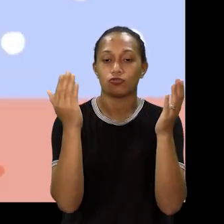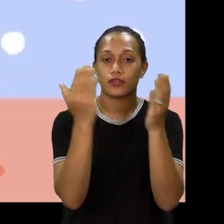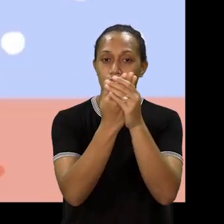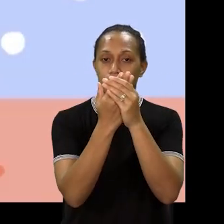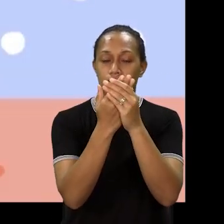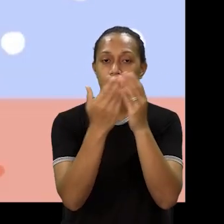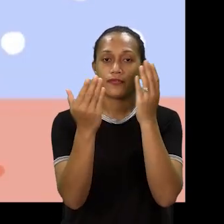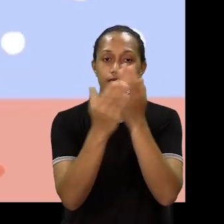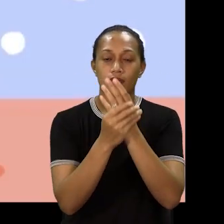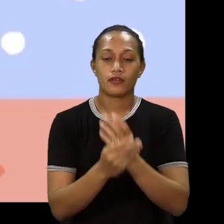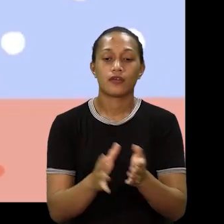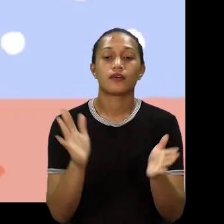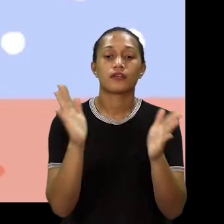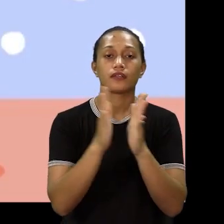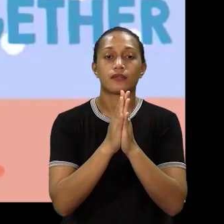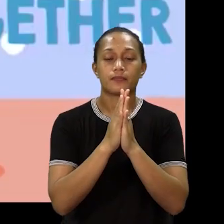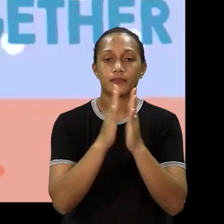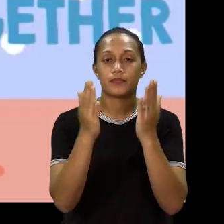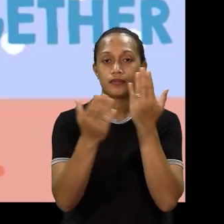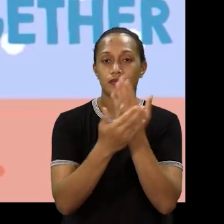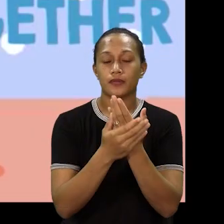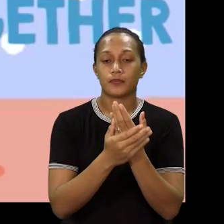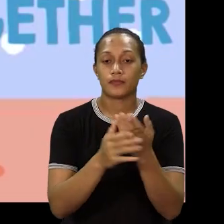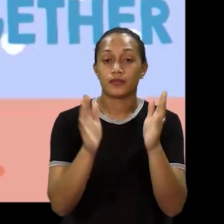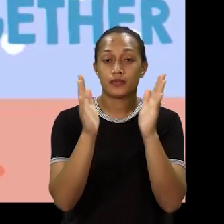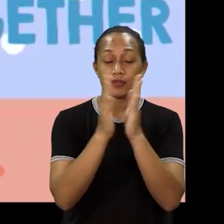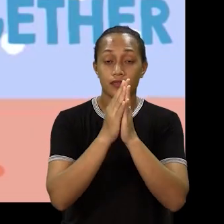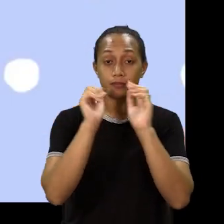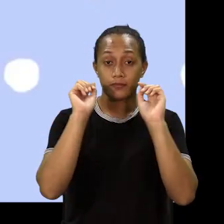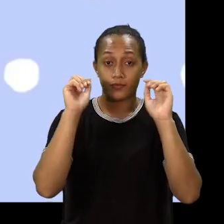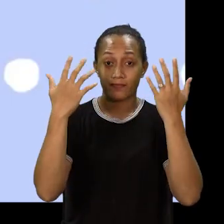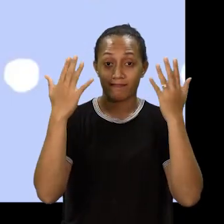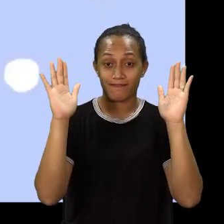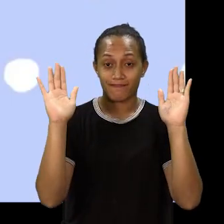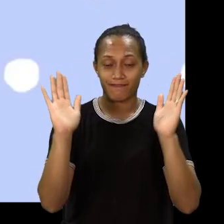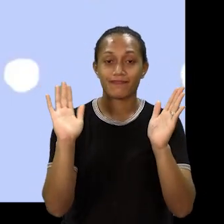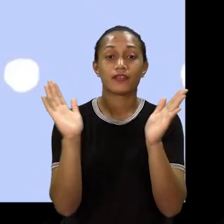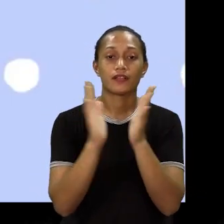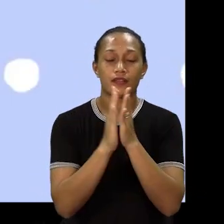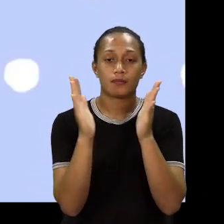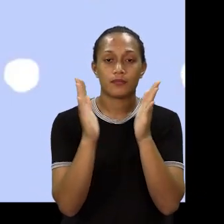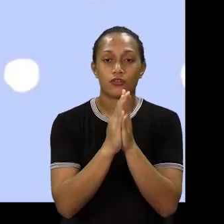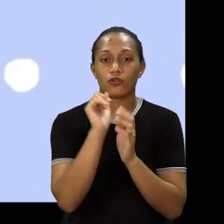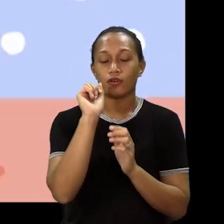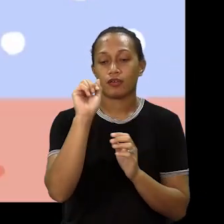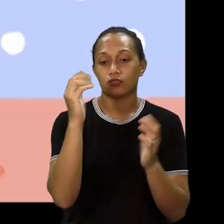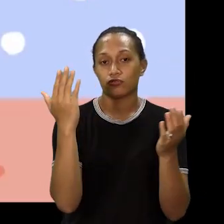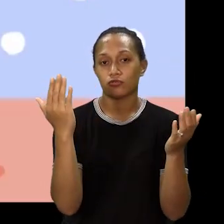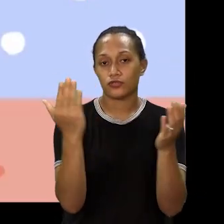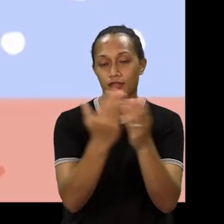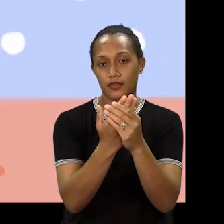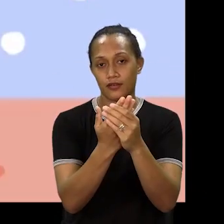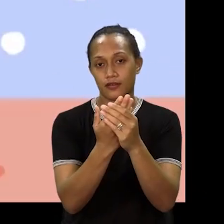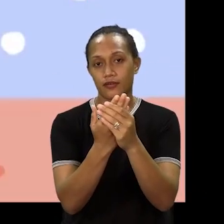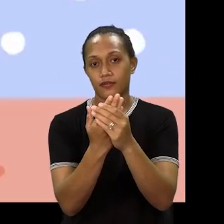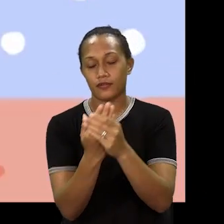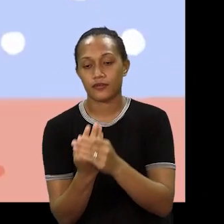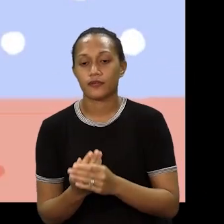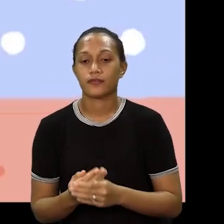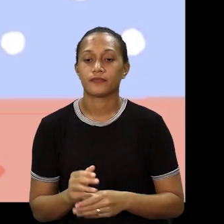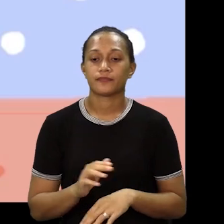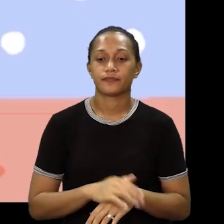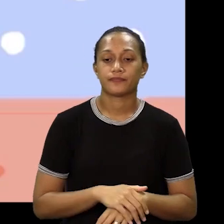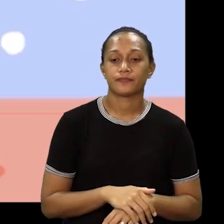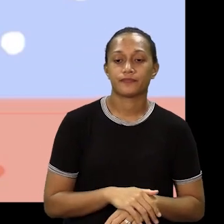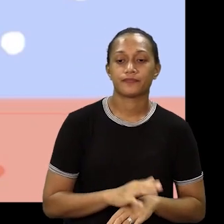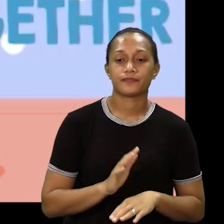your hands. Clap your hands together. Clap, clap, clap your hands. Clap